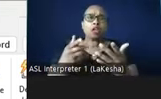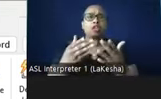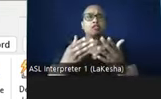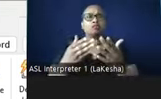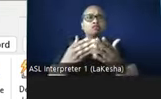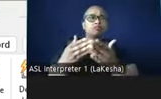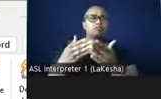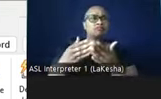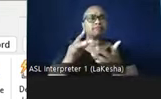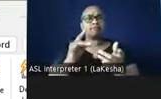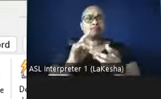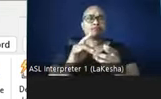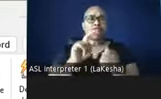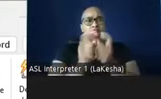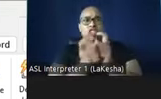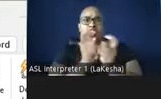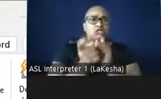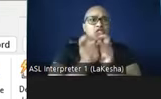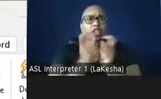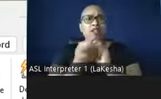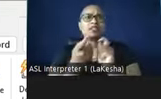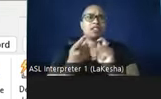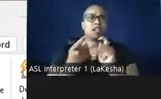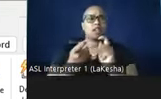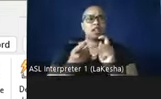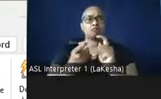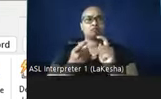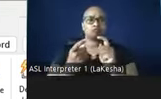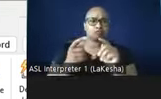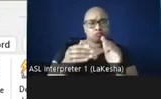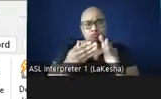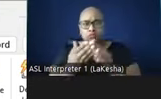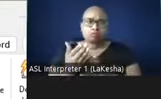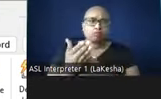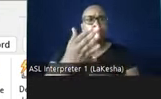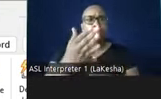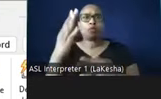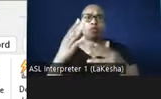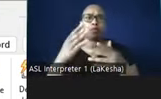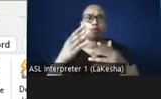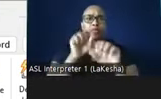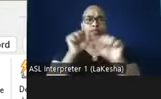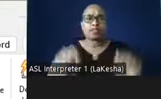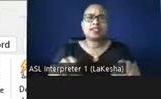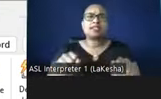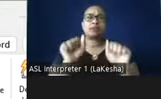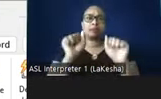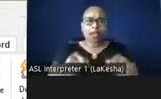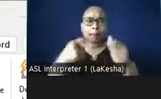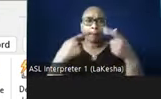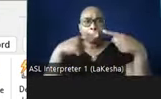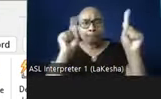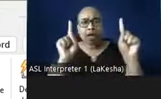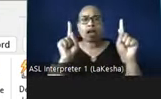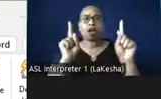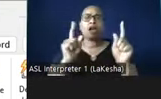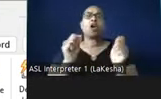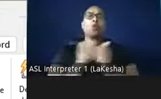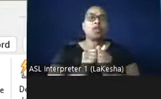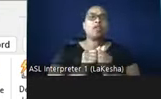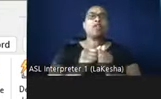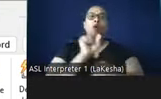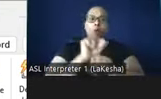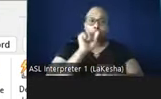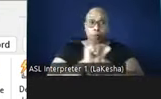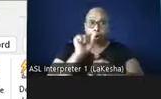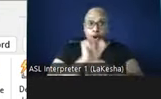adjust that in the future, but they're primarily able to be accomplished with a day labor crew that has